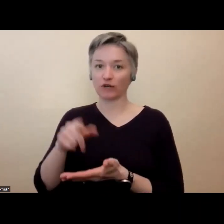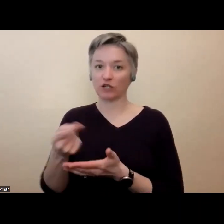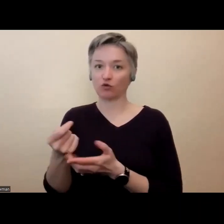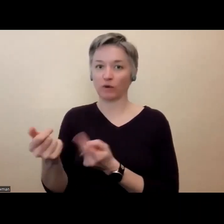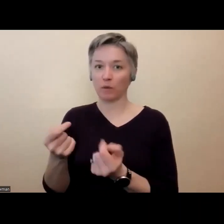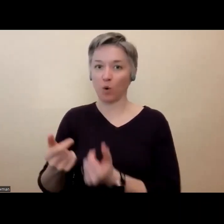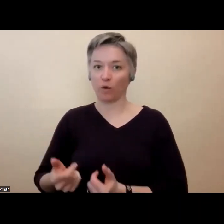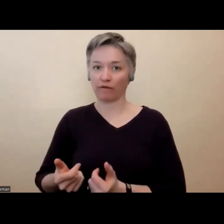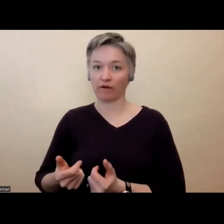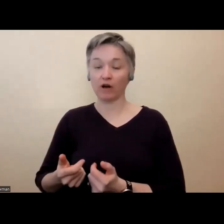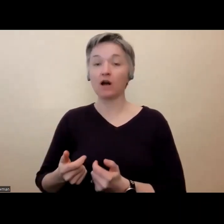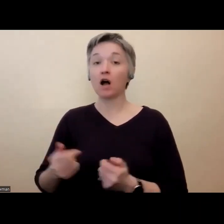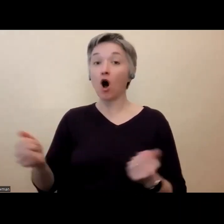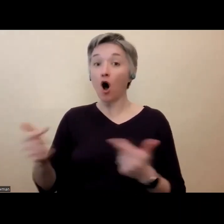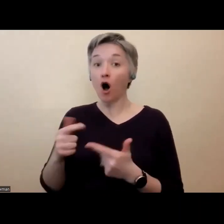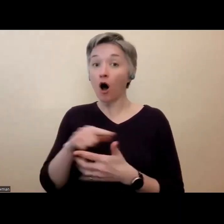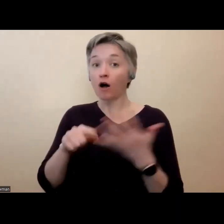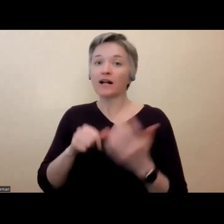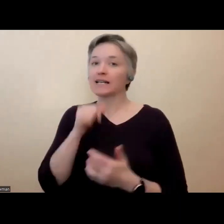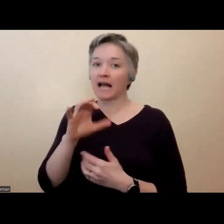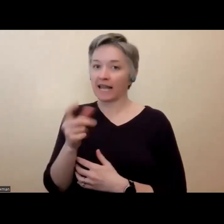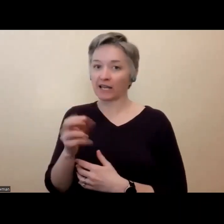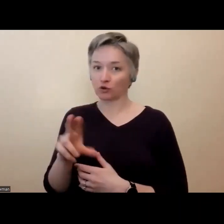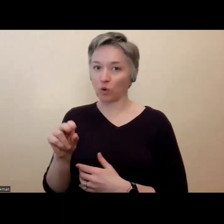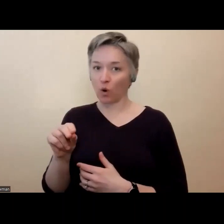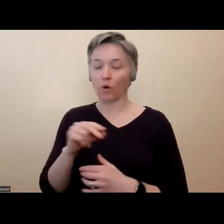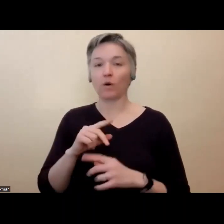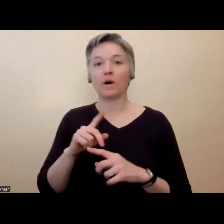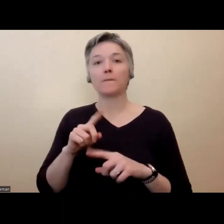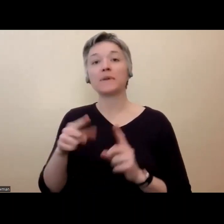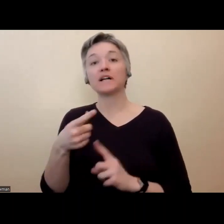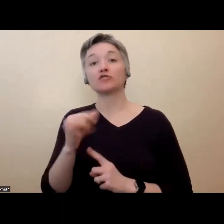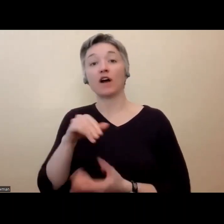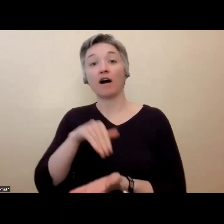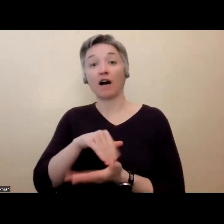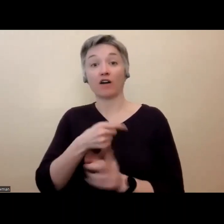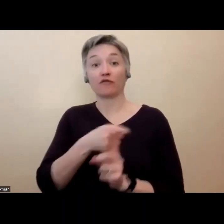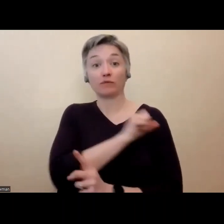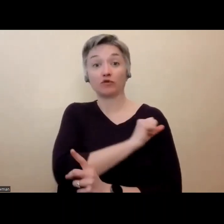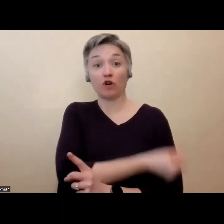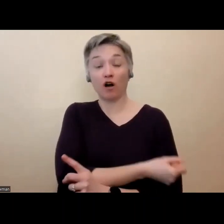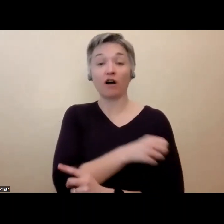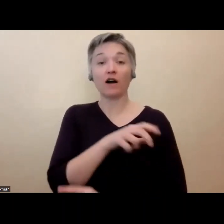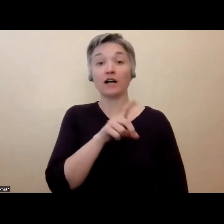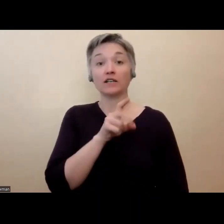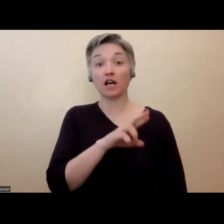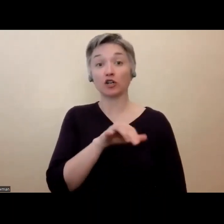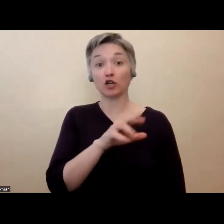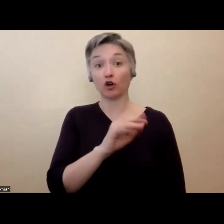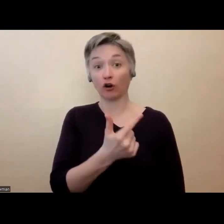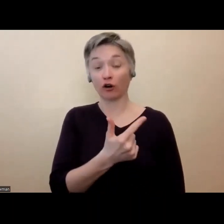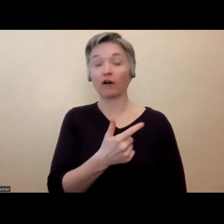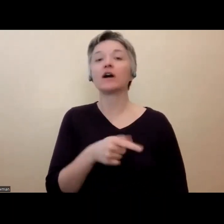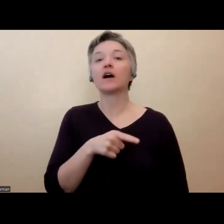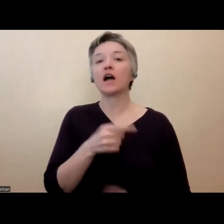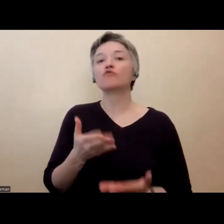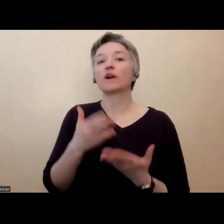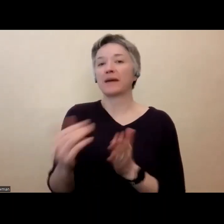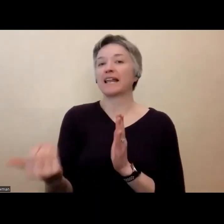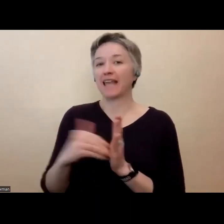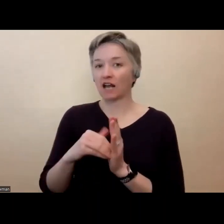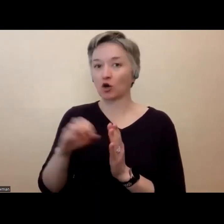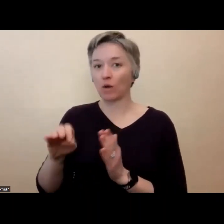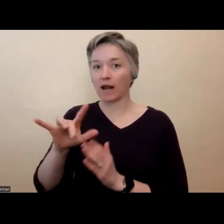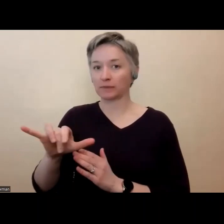were benign. But the gastroenterologist from Strong, Dr. Yoon, recommended that I have another colonoscopy